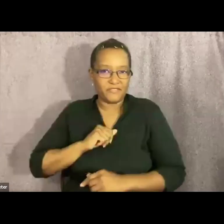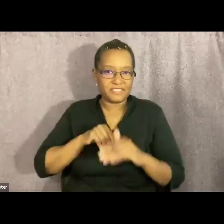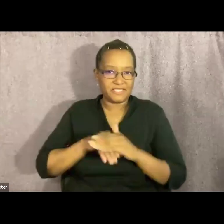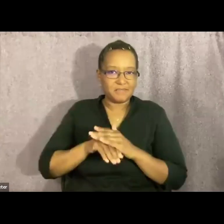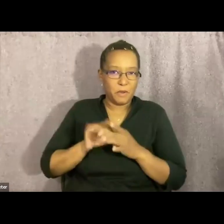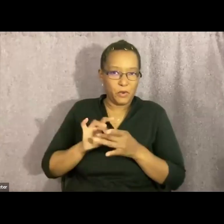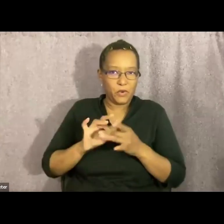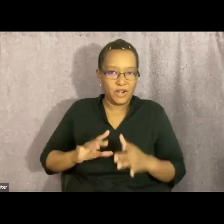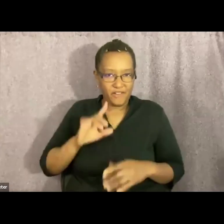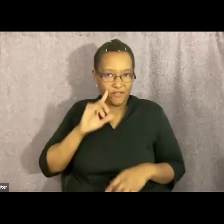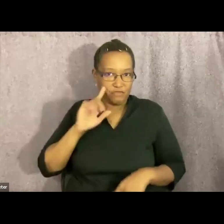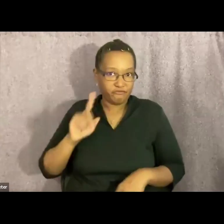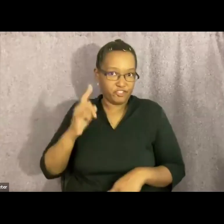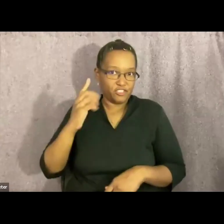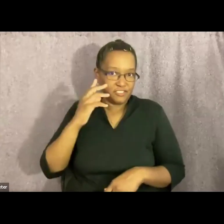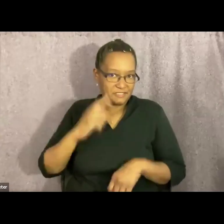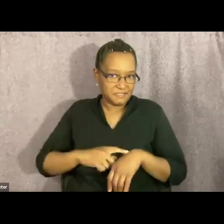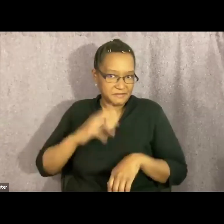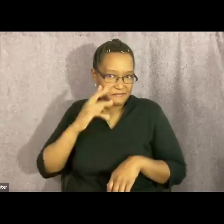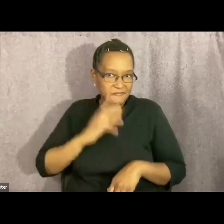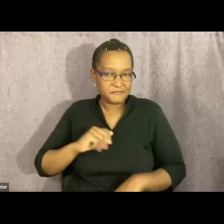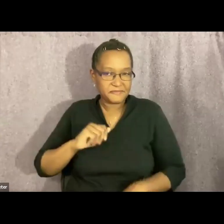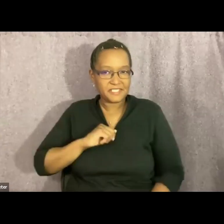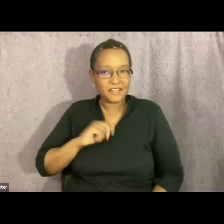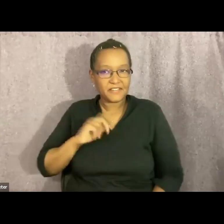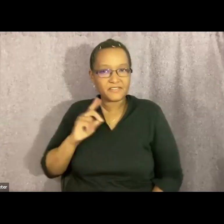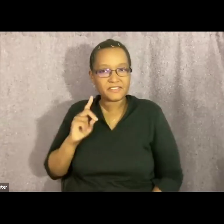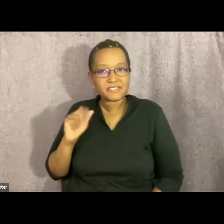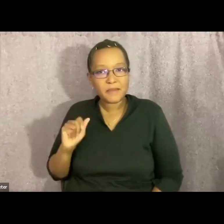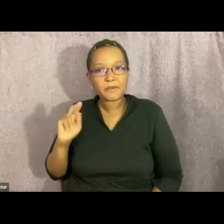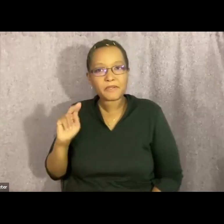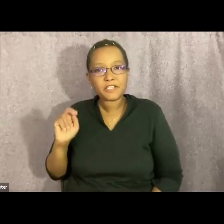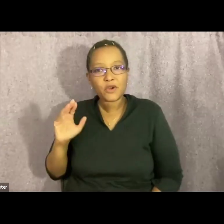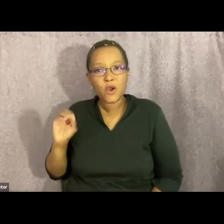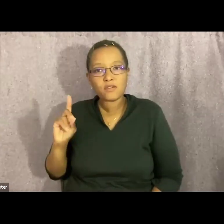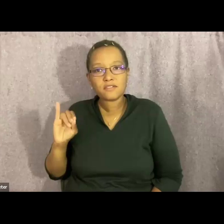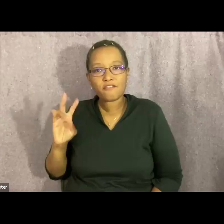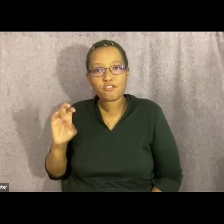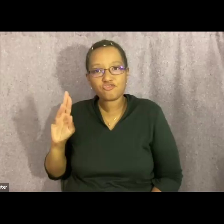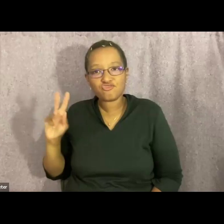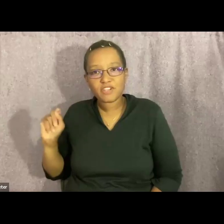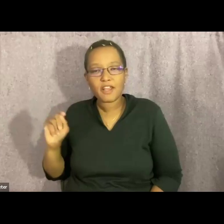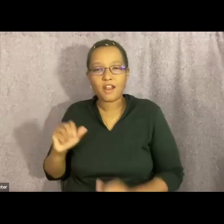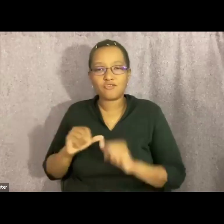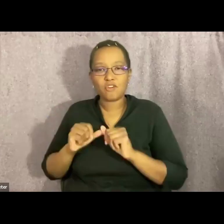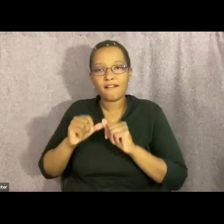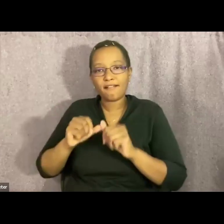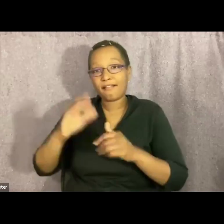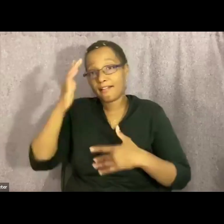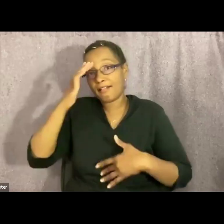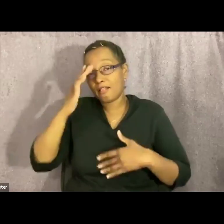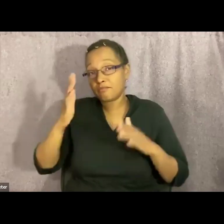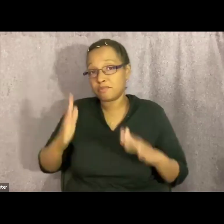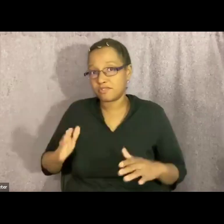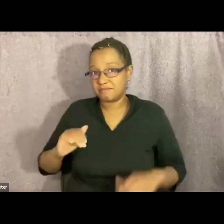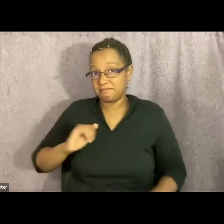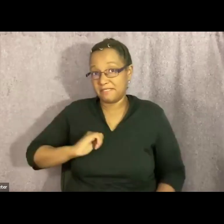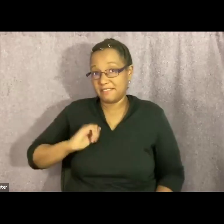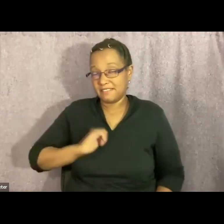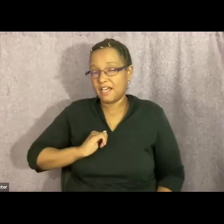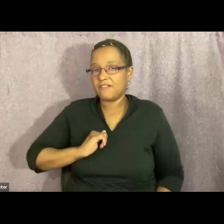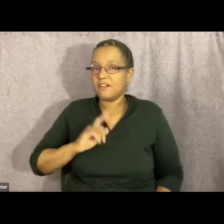As a disabled, neurodivergent, and chronically ill person myself, who is still very